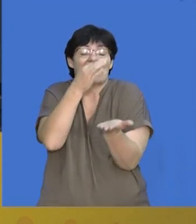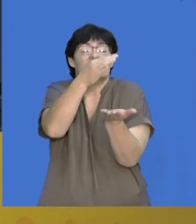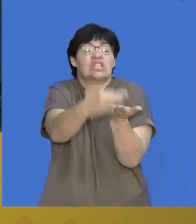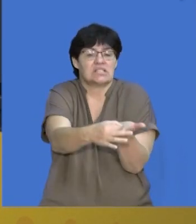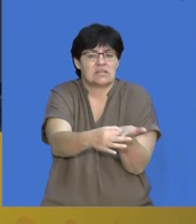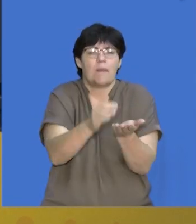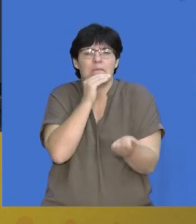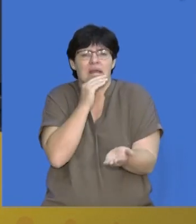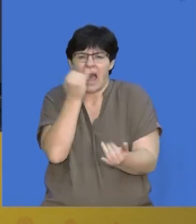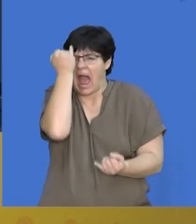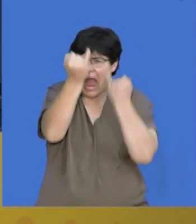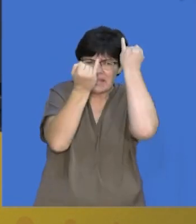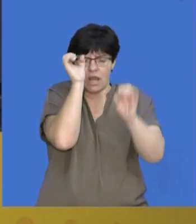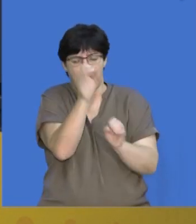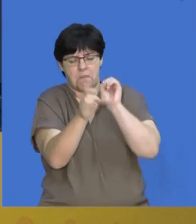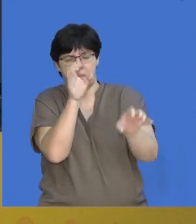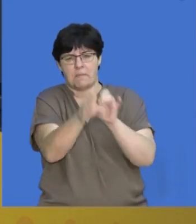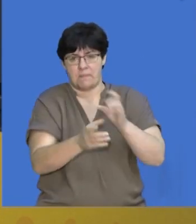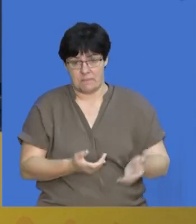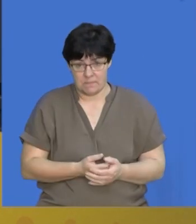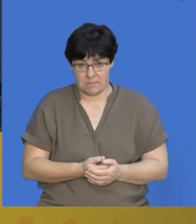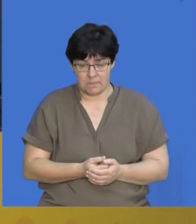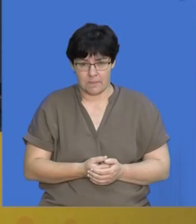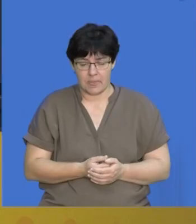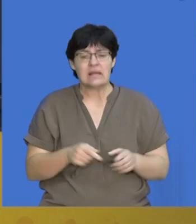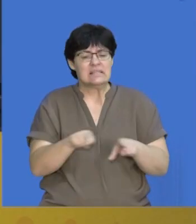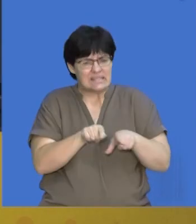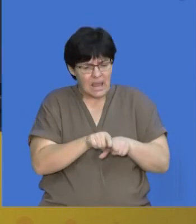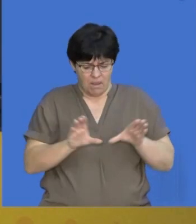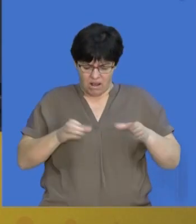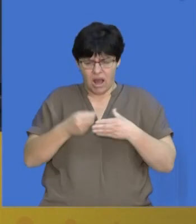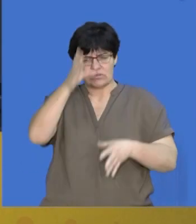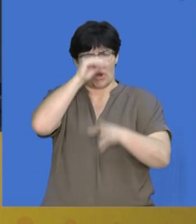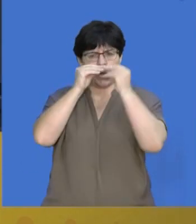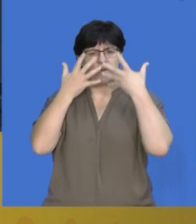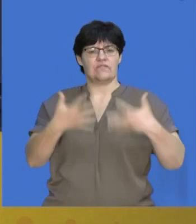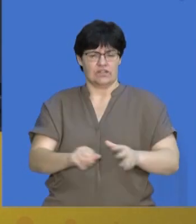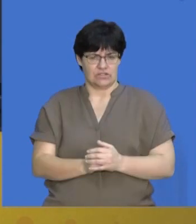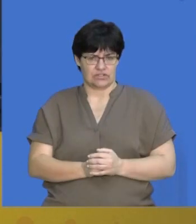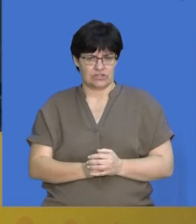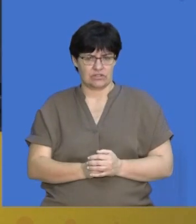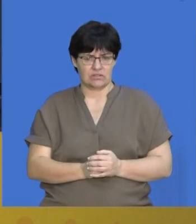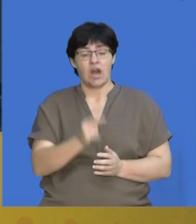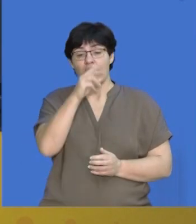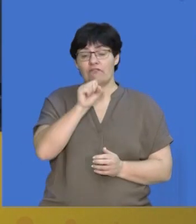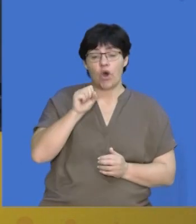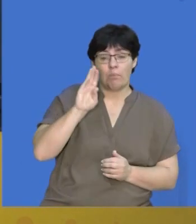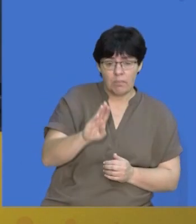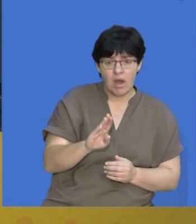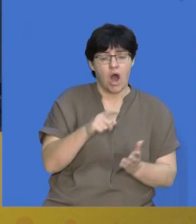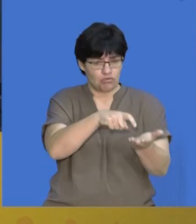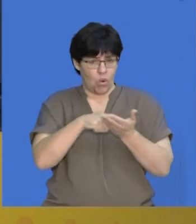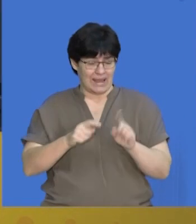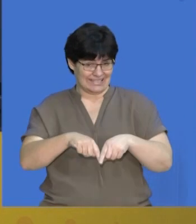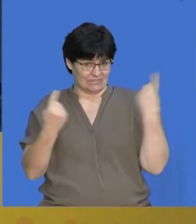giving ideas. Immediately, as you've been learning in your classrooms, different types of verbs have different